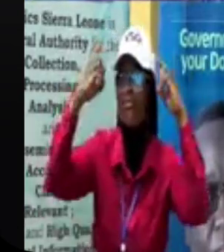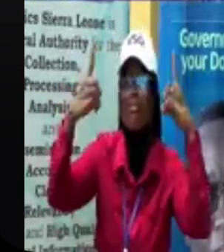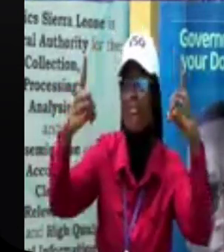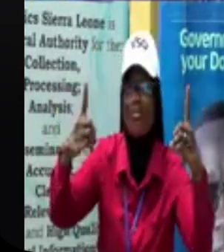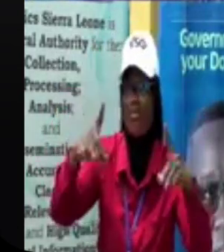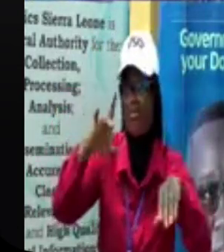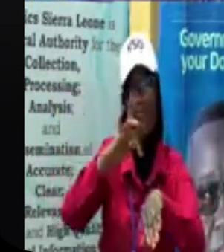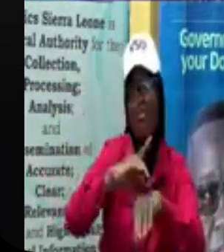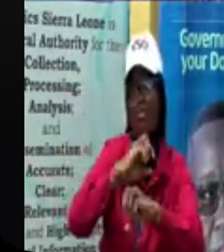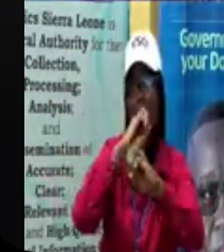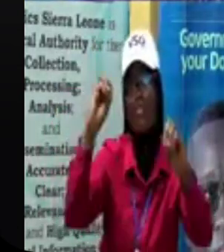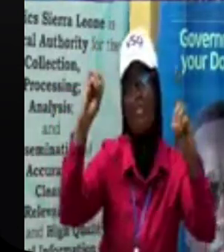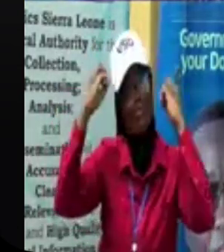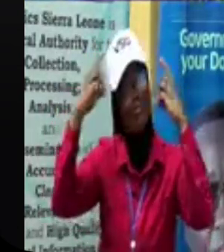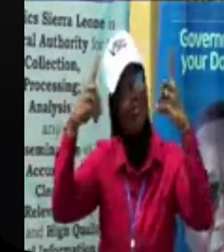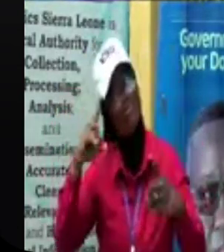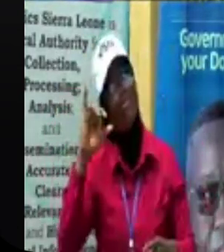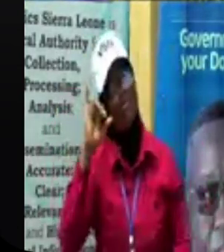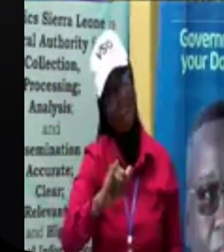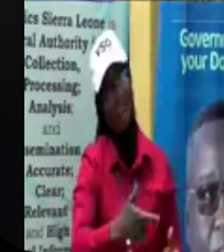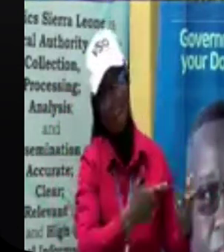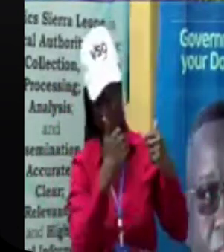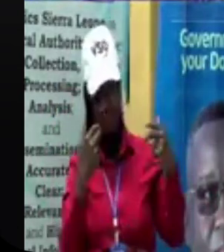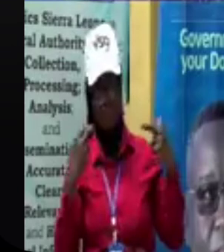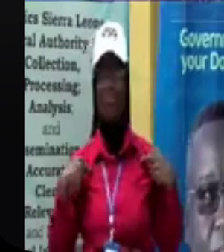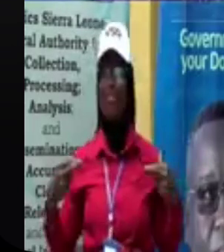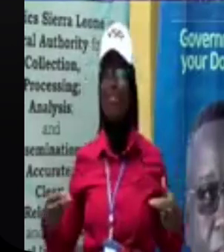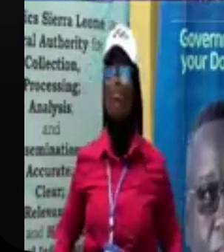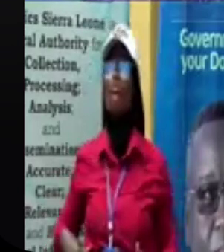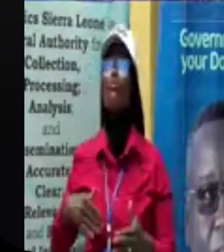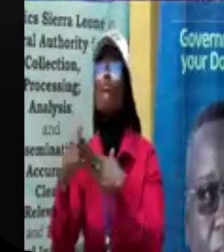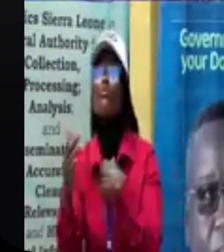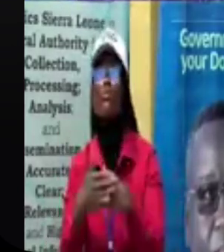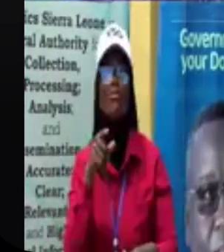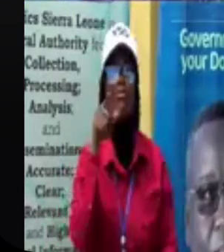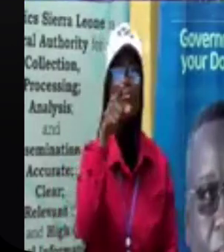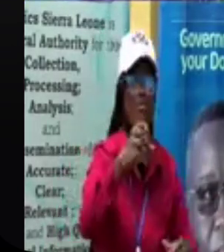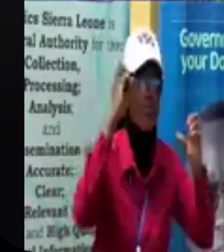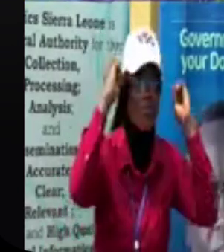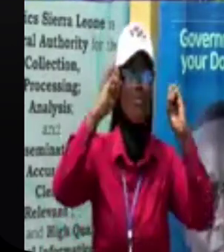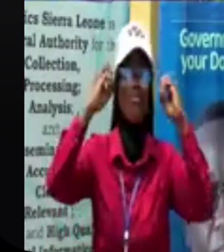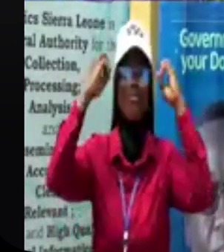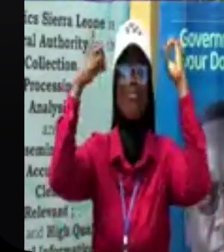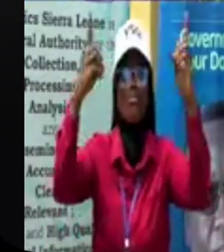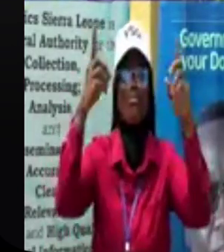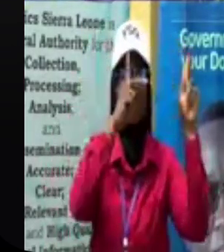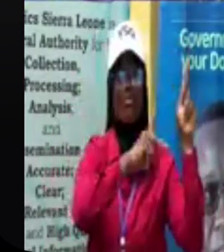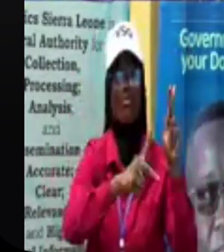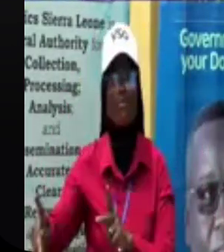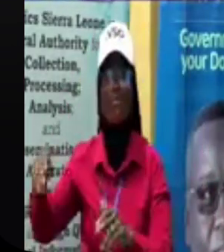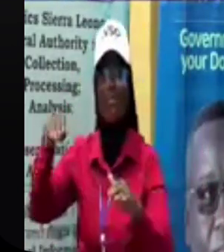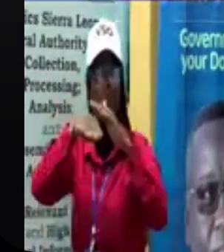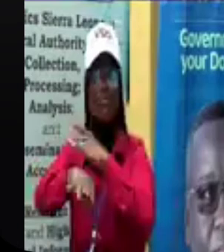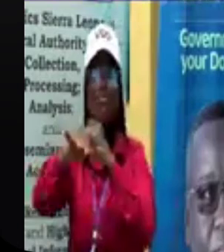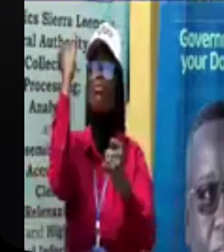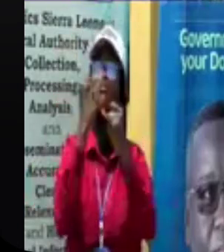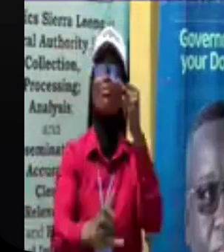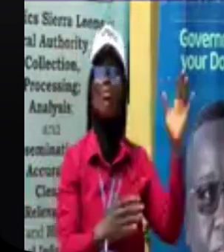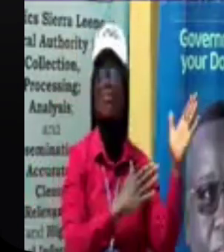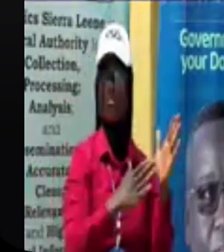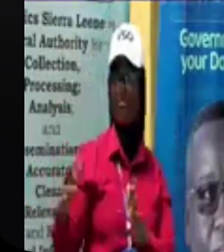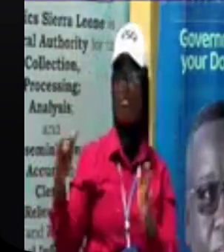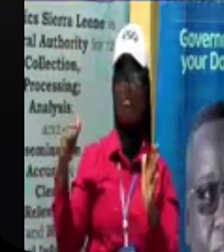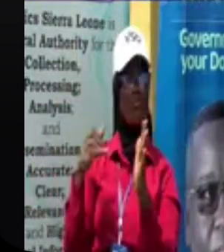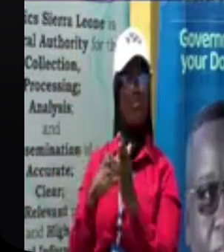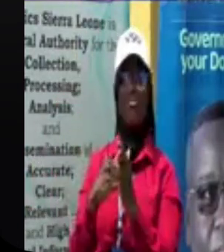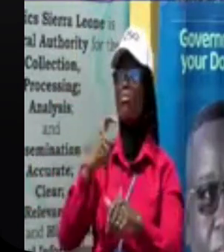touch education. Make a come the human capital. You know, education. I mean the flagship program inside the last plan. This time I feed